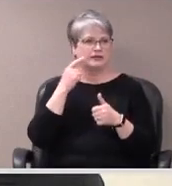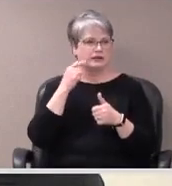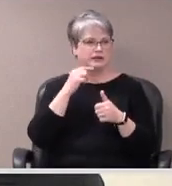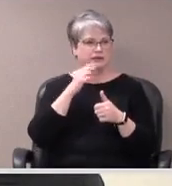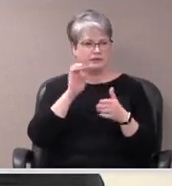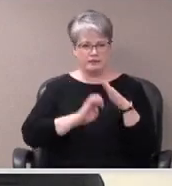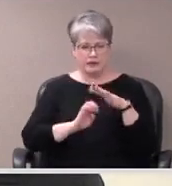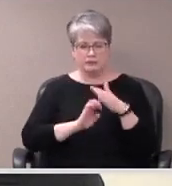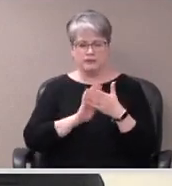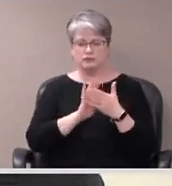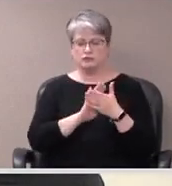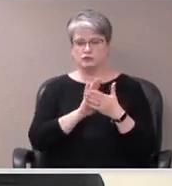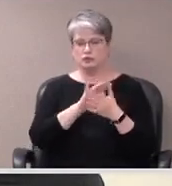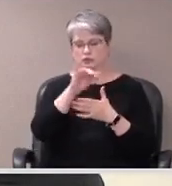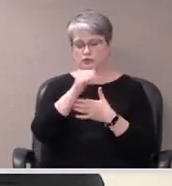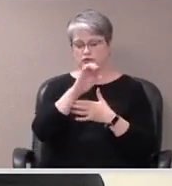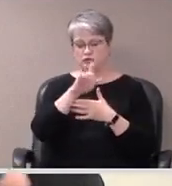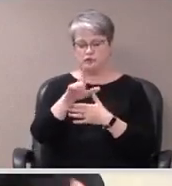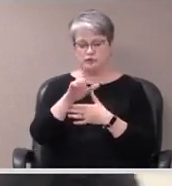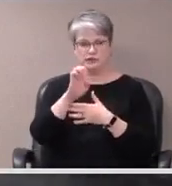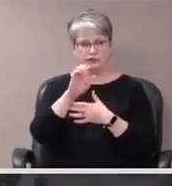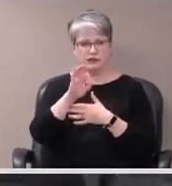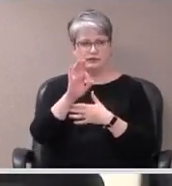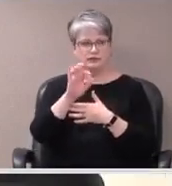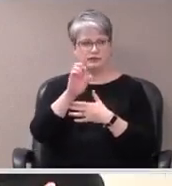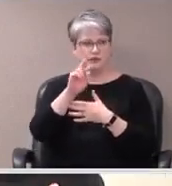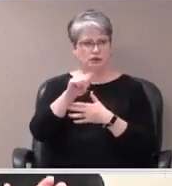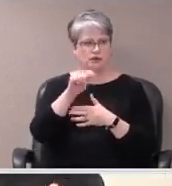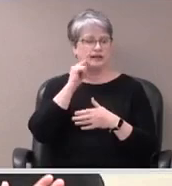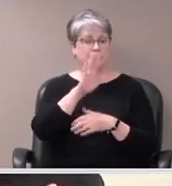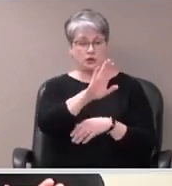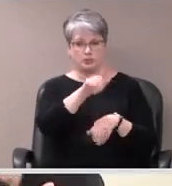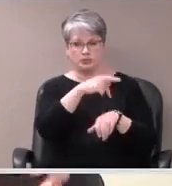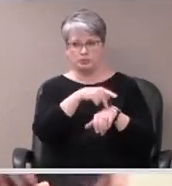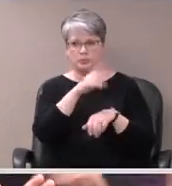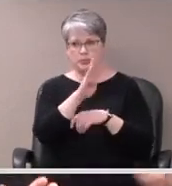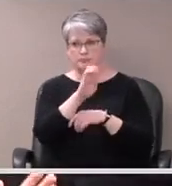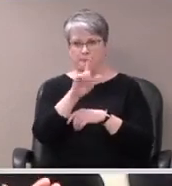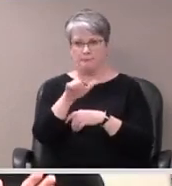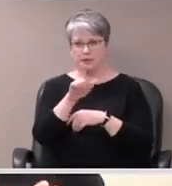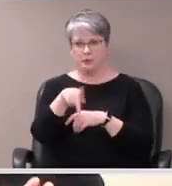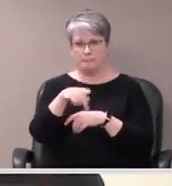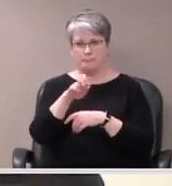Joe Leffert, and her principal, Bill Perkins.